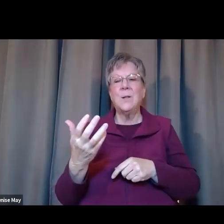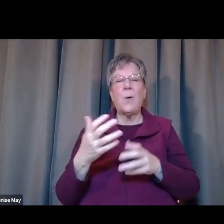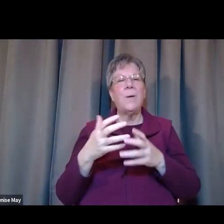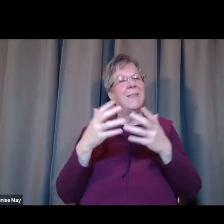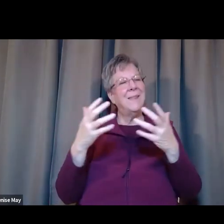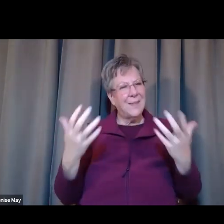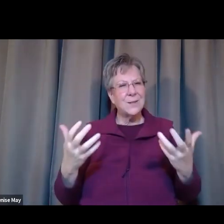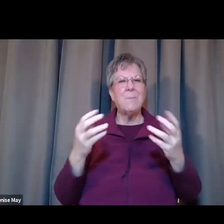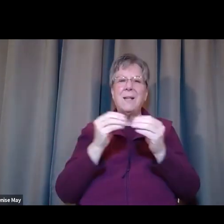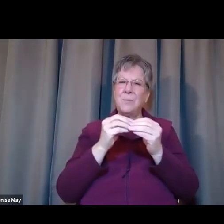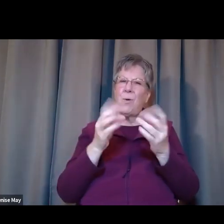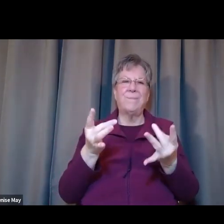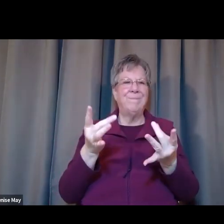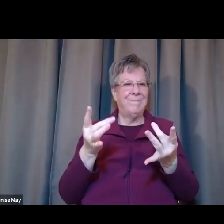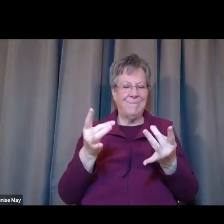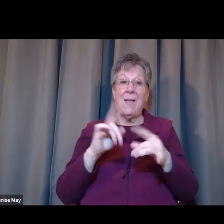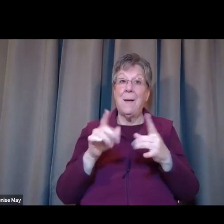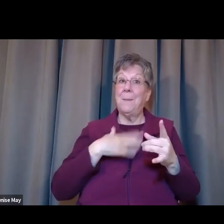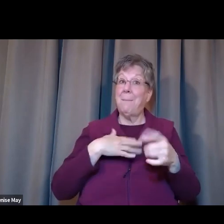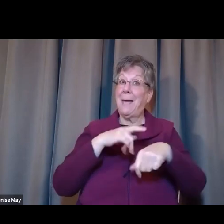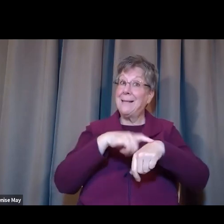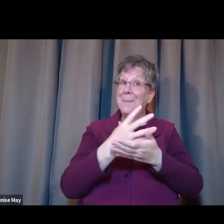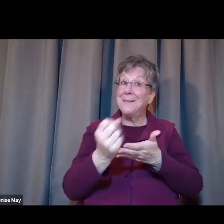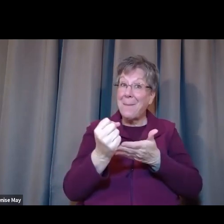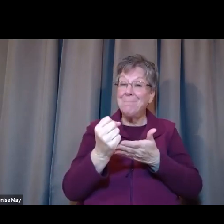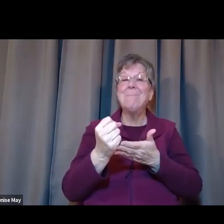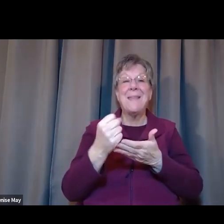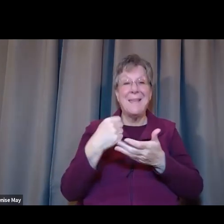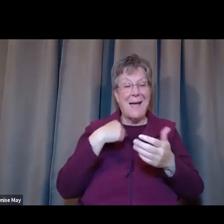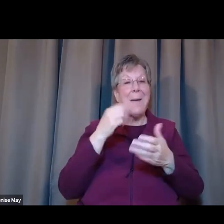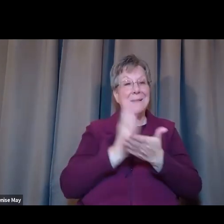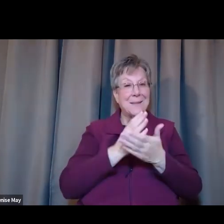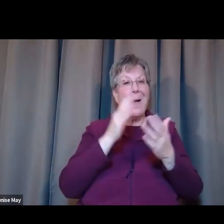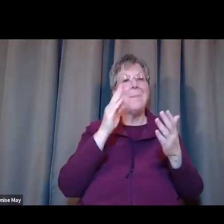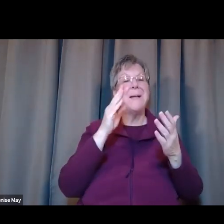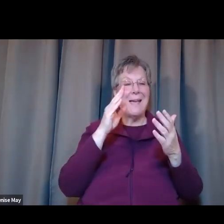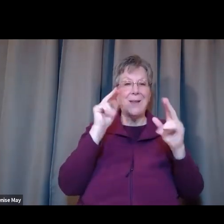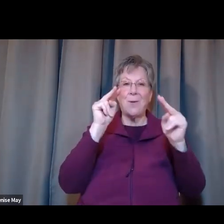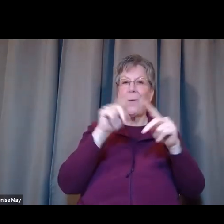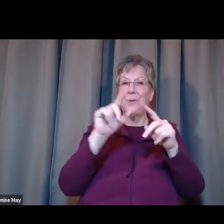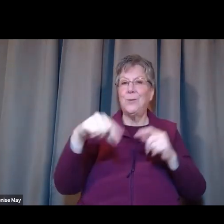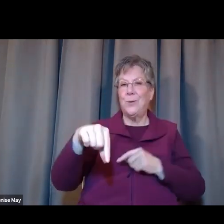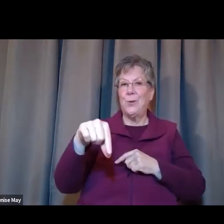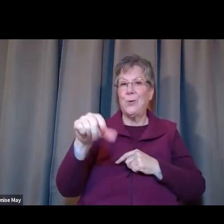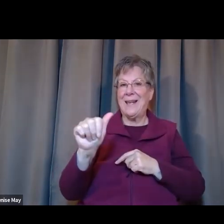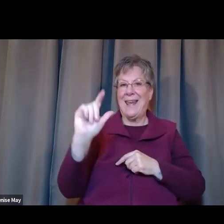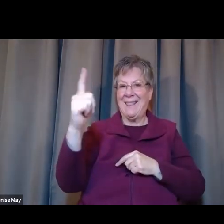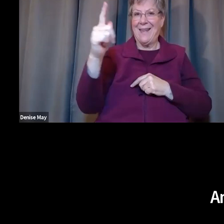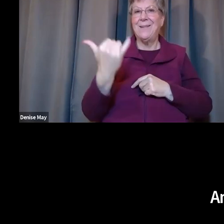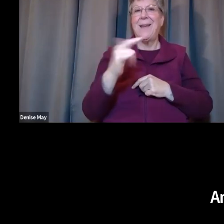to say about this, but my time is up. So I'm going to stop and look forward to the Q&A and carrying on the conversation. So I'll turn it over to